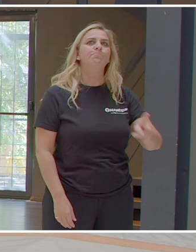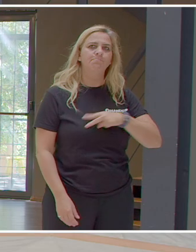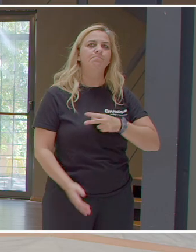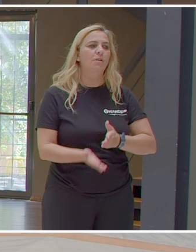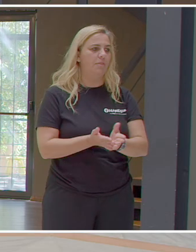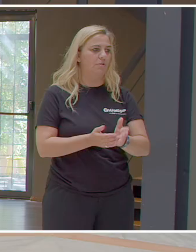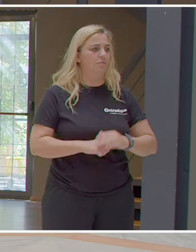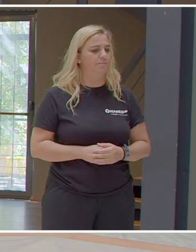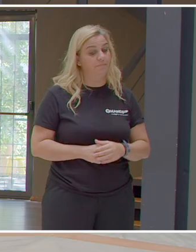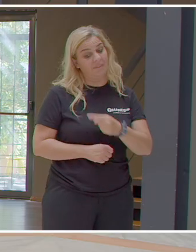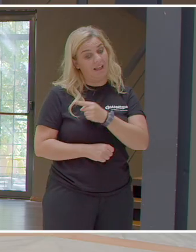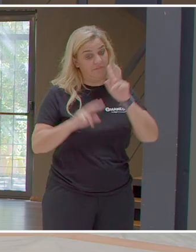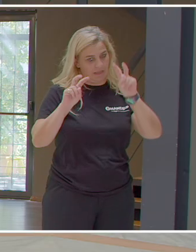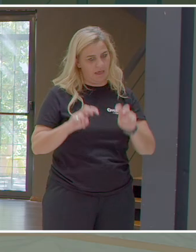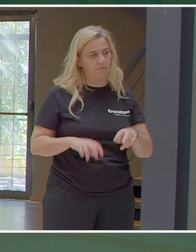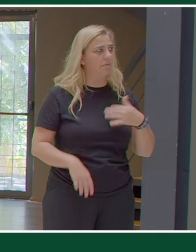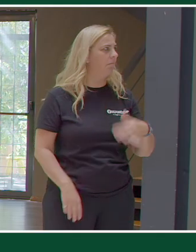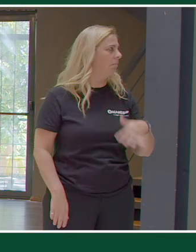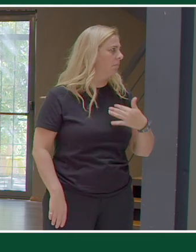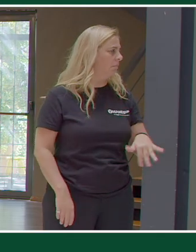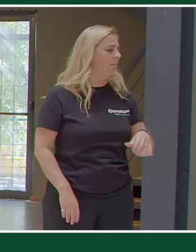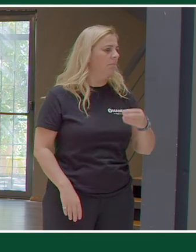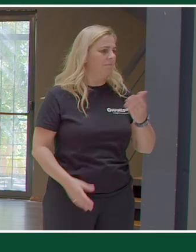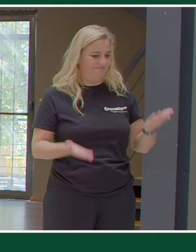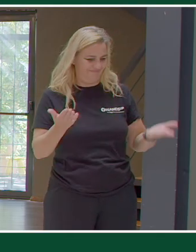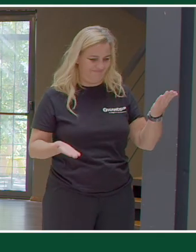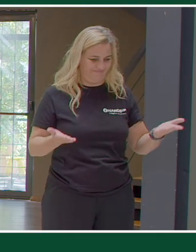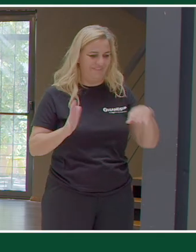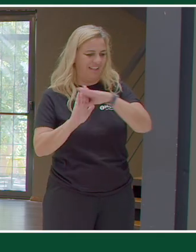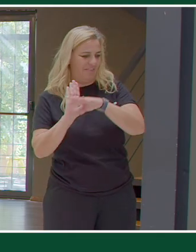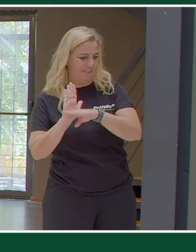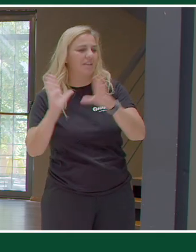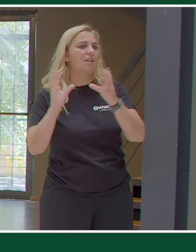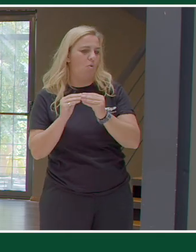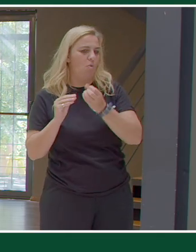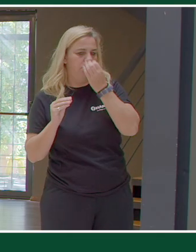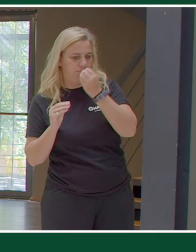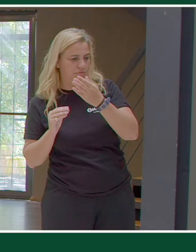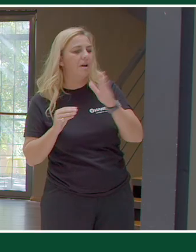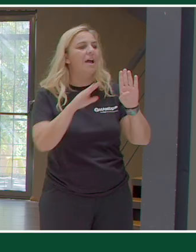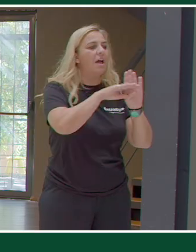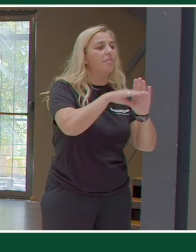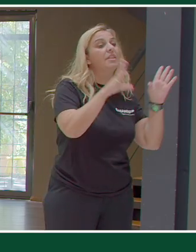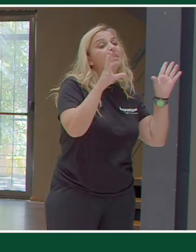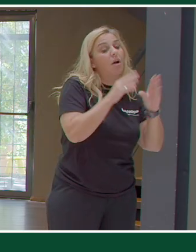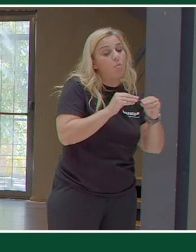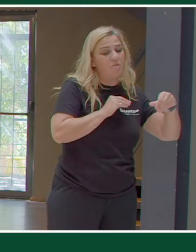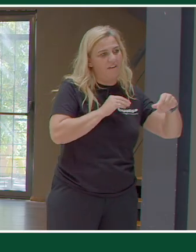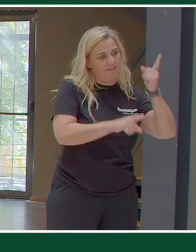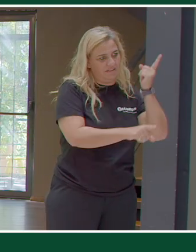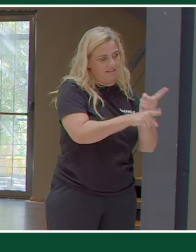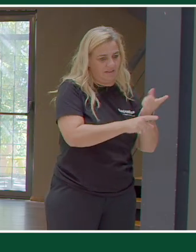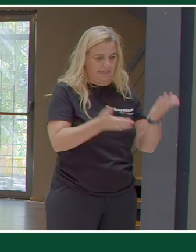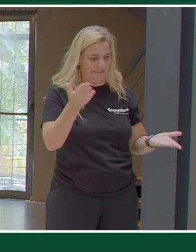This study, I think it's crazy. Plant-based diet versus standard diabetic diet. Like diabetic, not even like standard Western diet. This